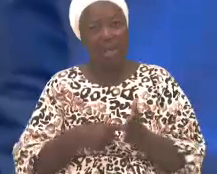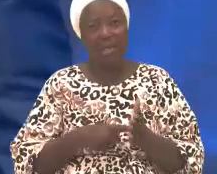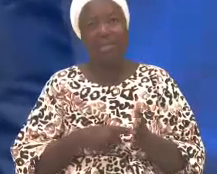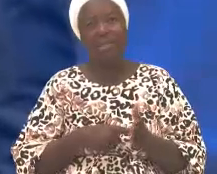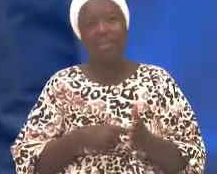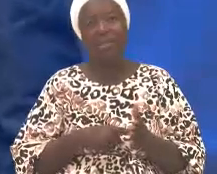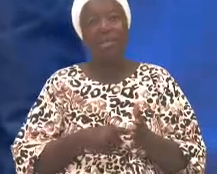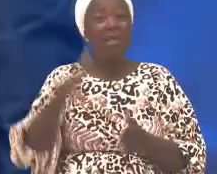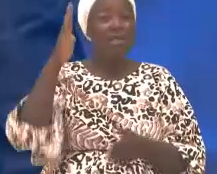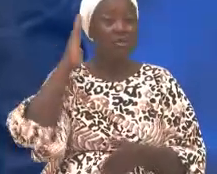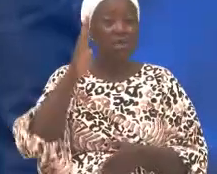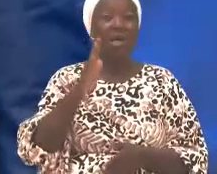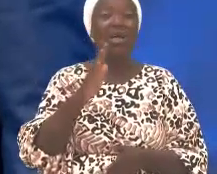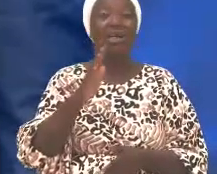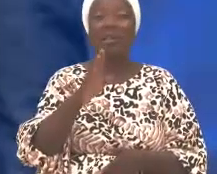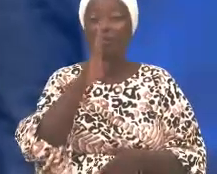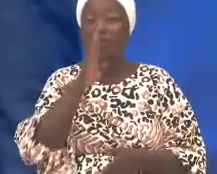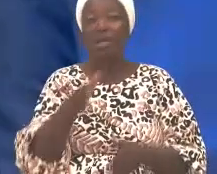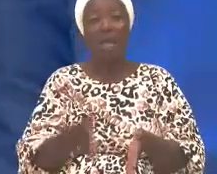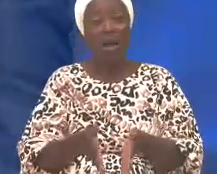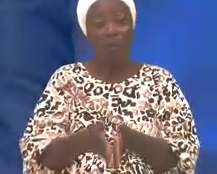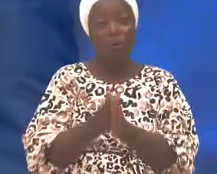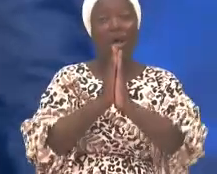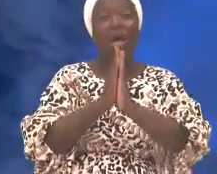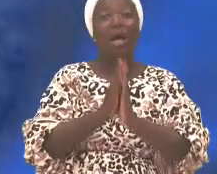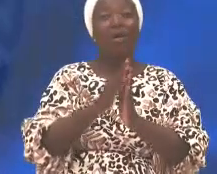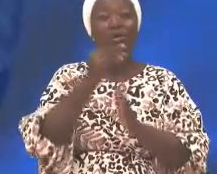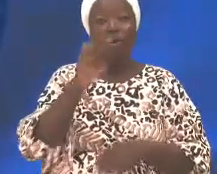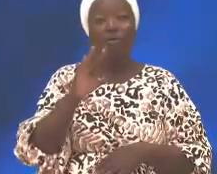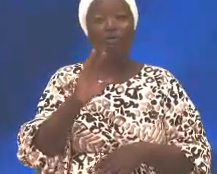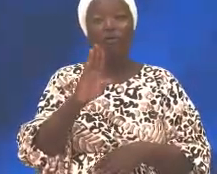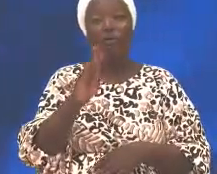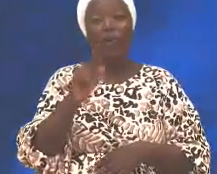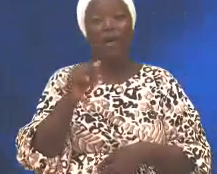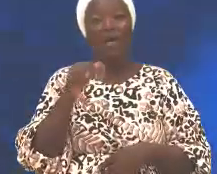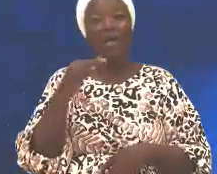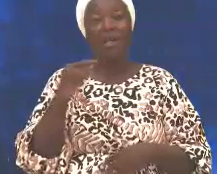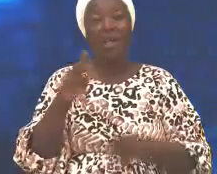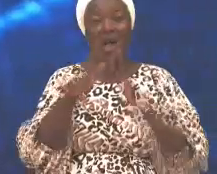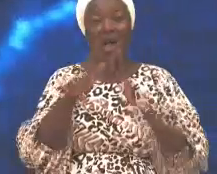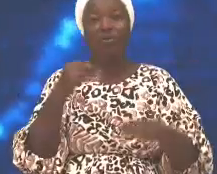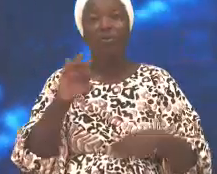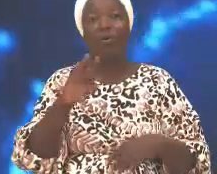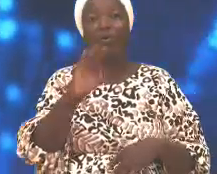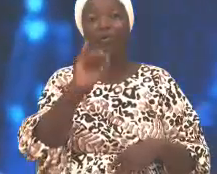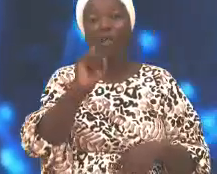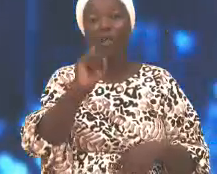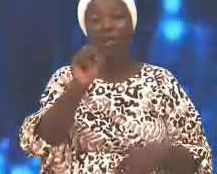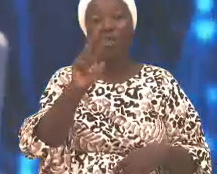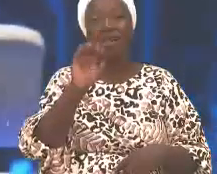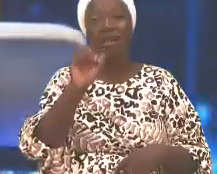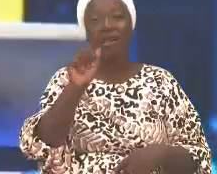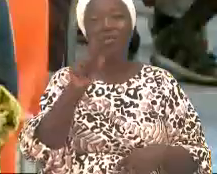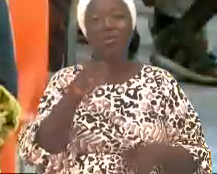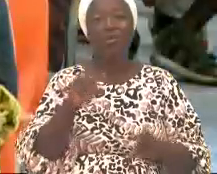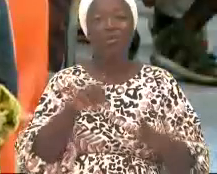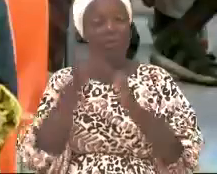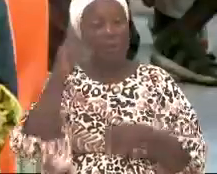shall be inquired of by the house of Israel to do it for them. He will do it